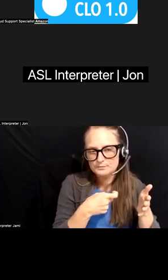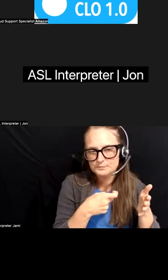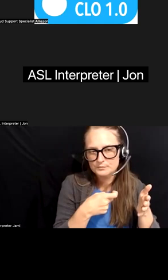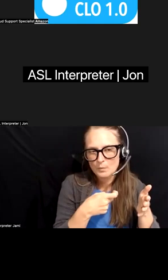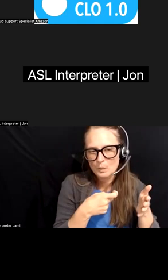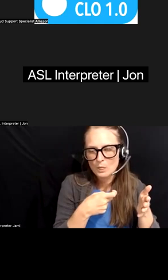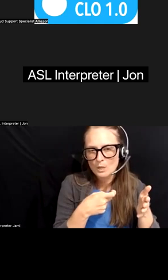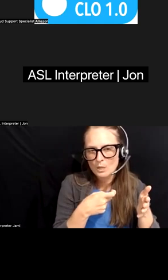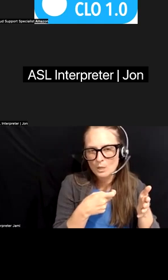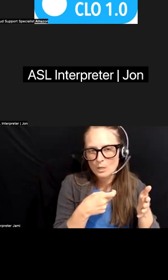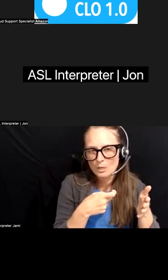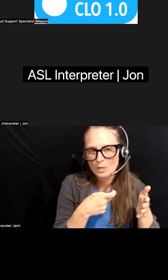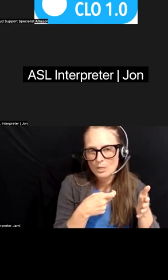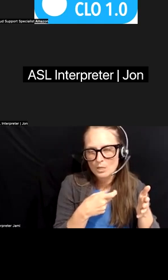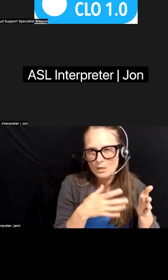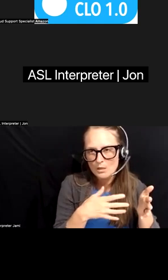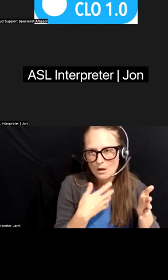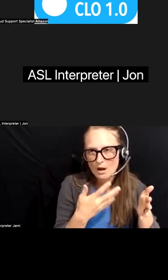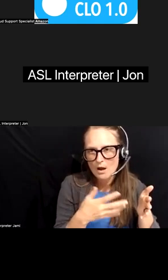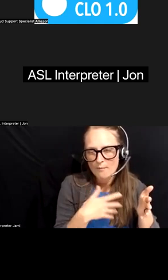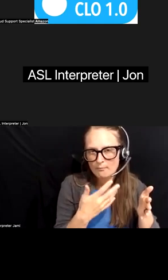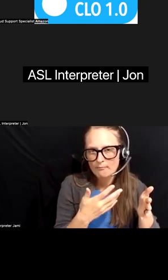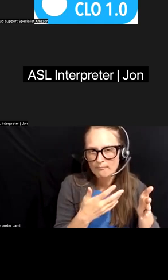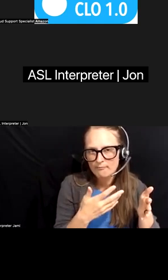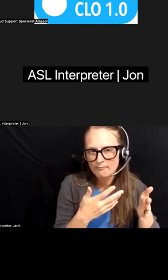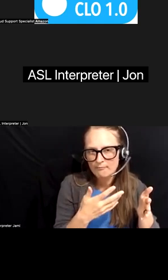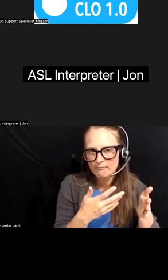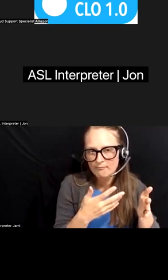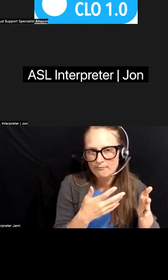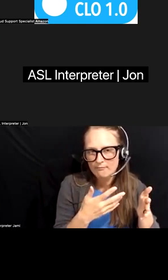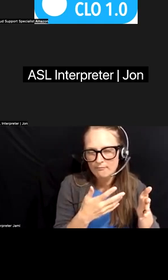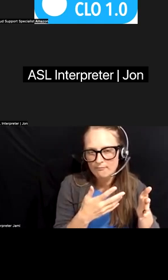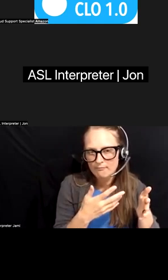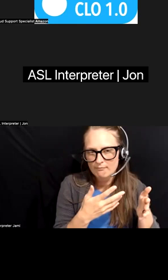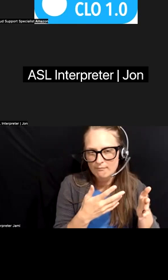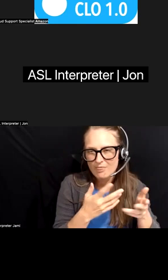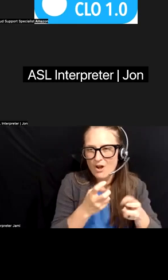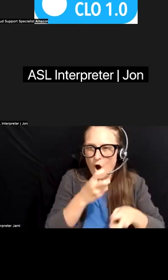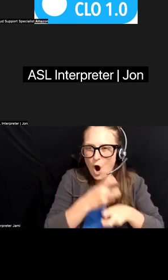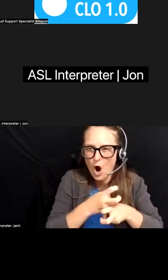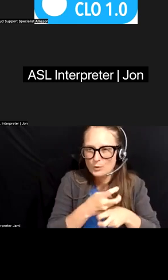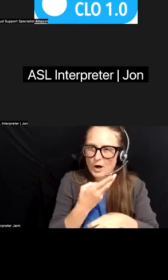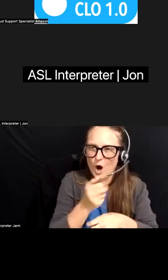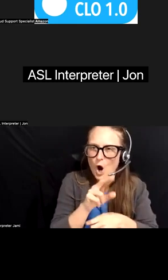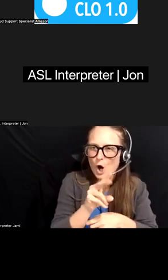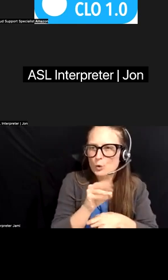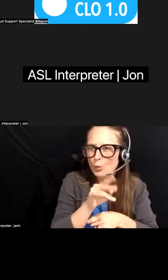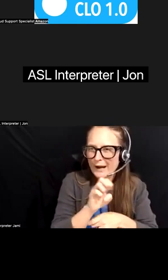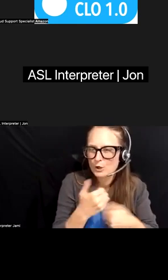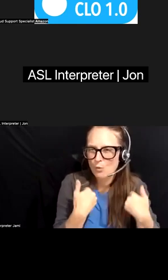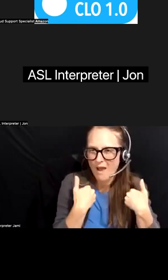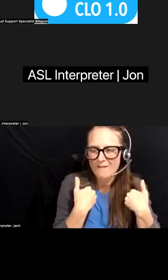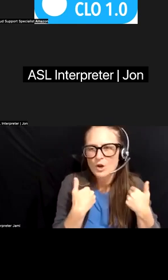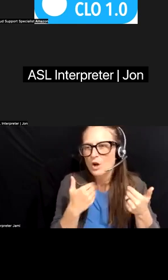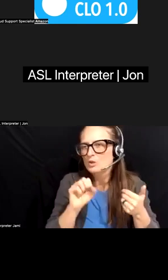we're basing it on the actual hardware that you have. This could be a server, firewall,